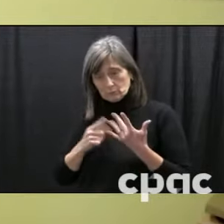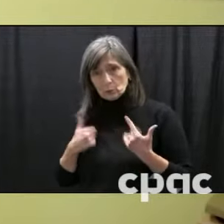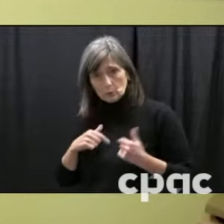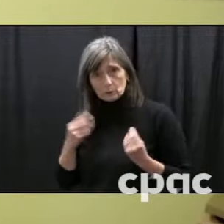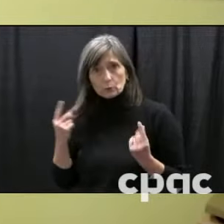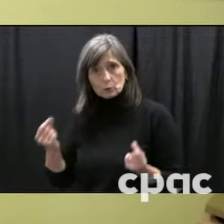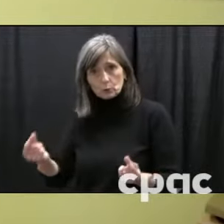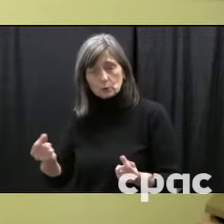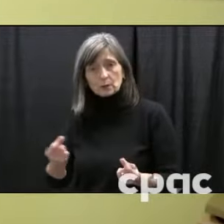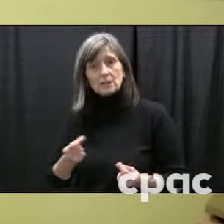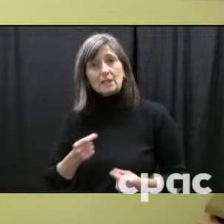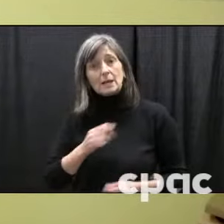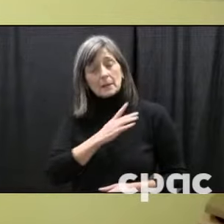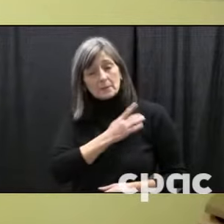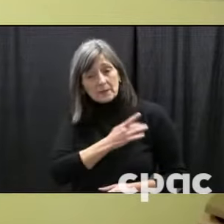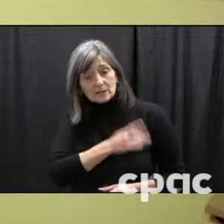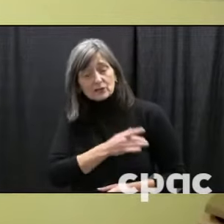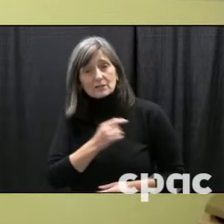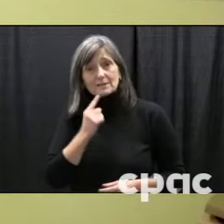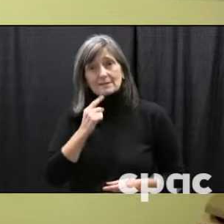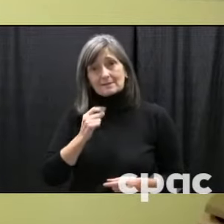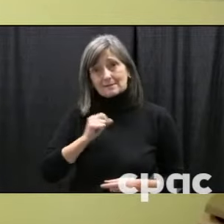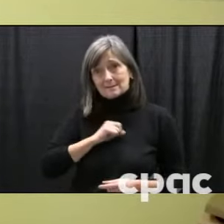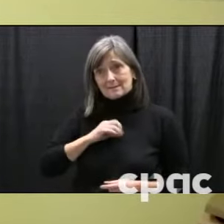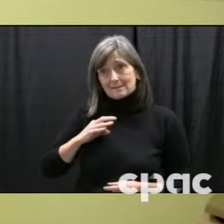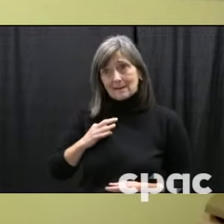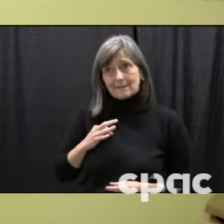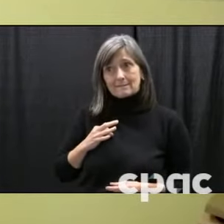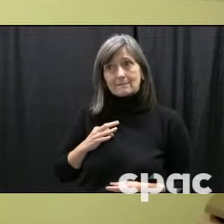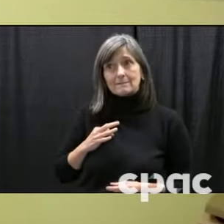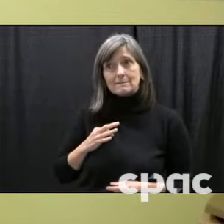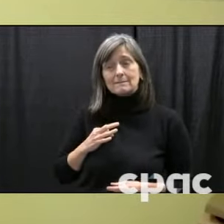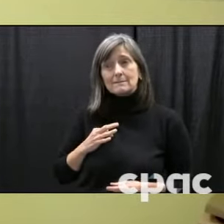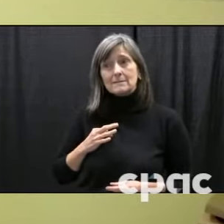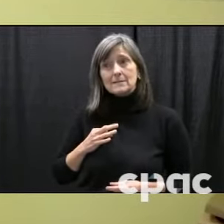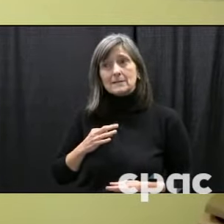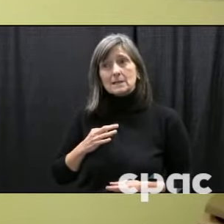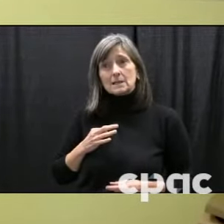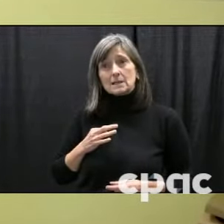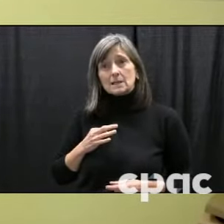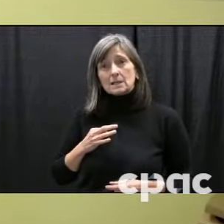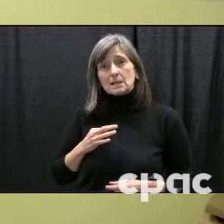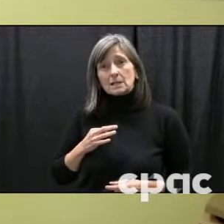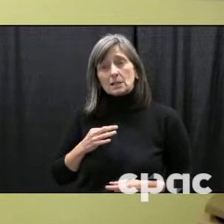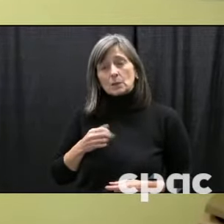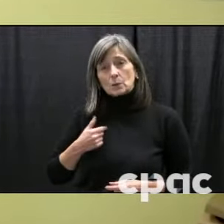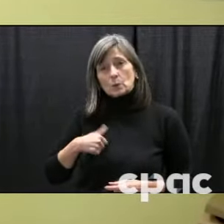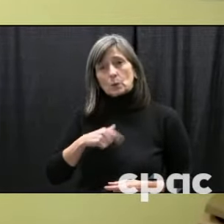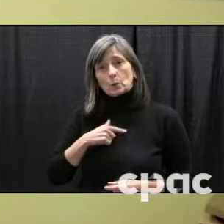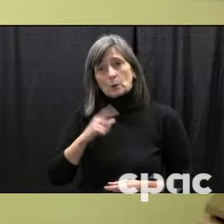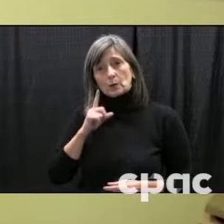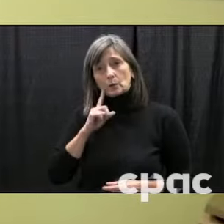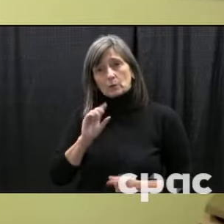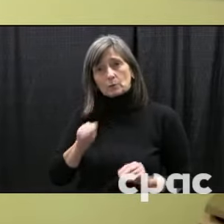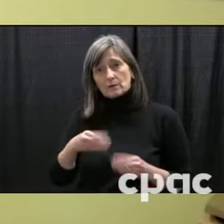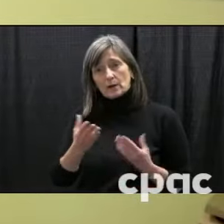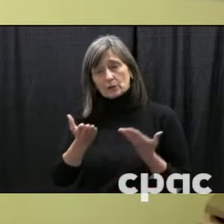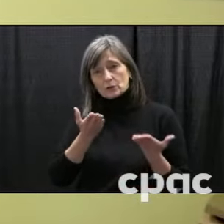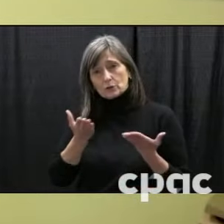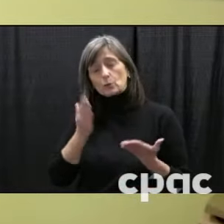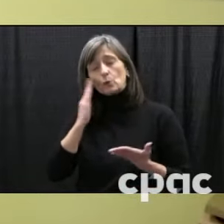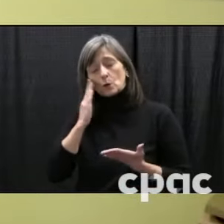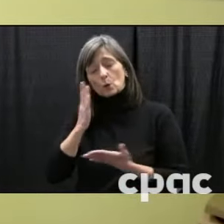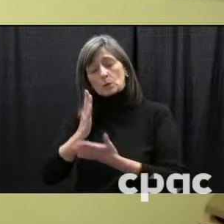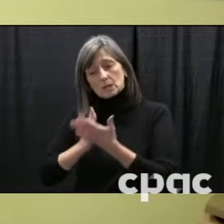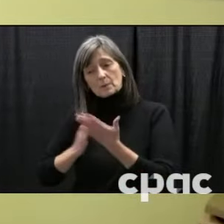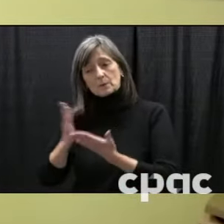and our staff that your well-being is of utmost importance. And while we know that some services have been impacted this